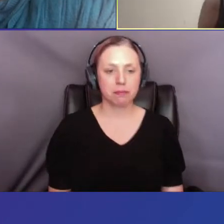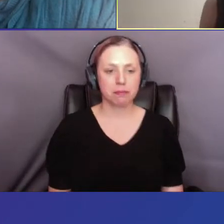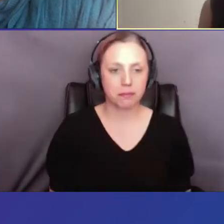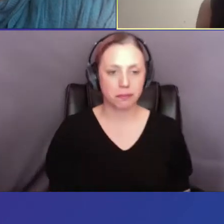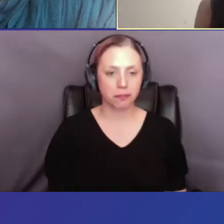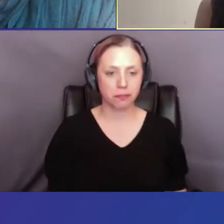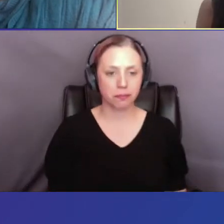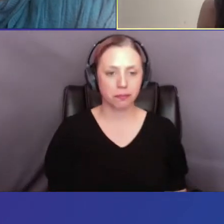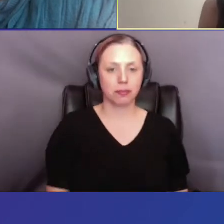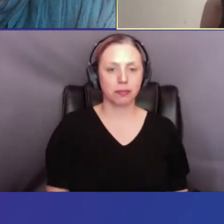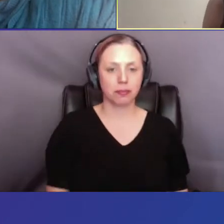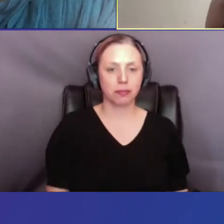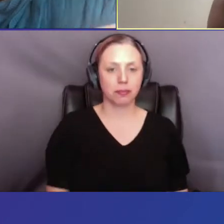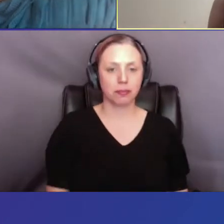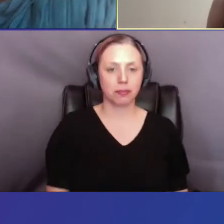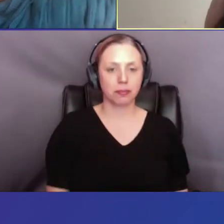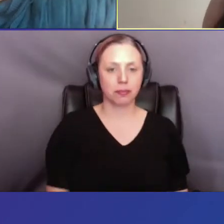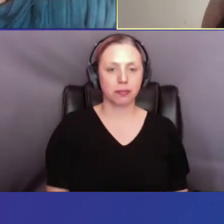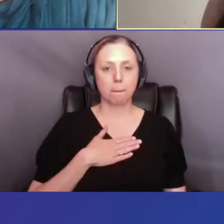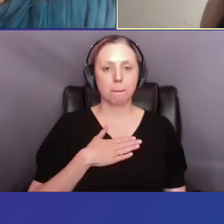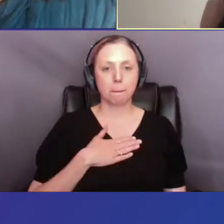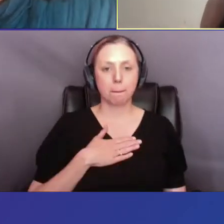I'll stop there to let